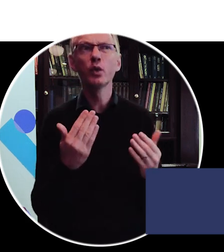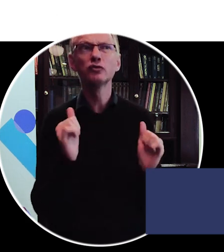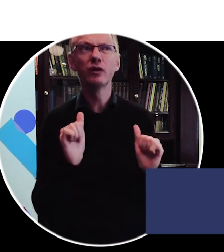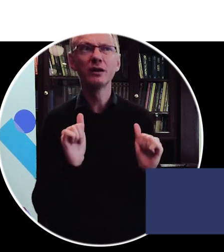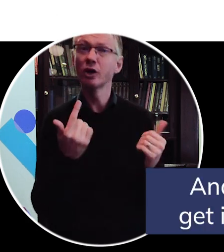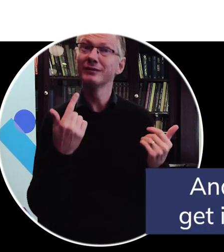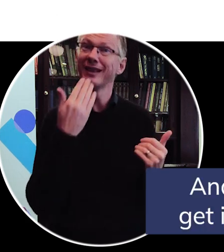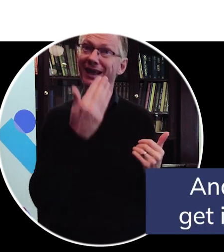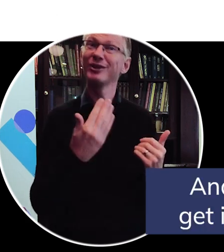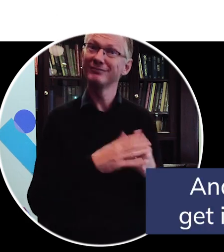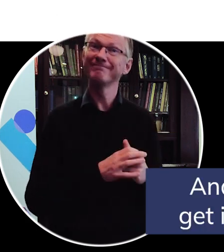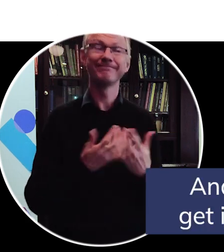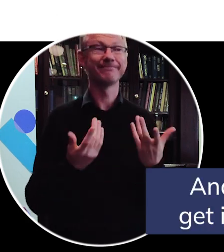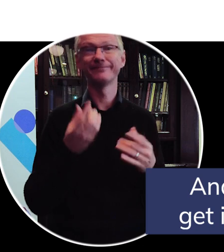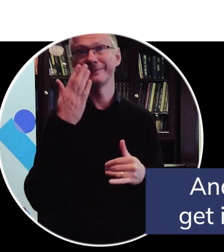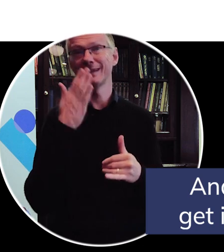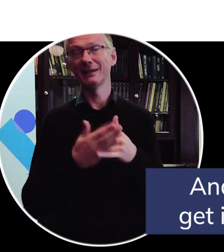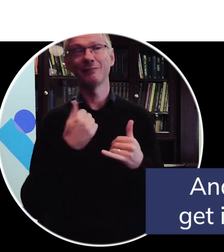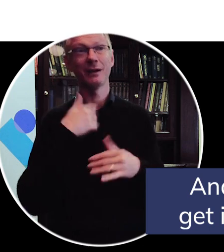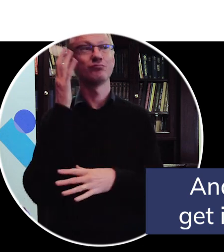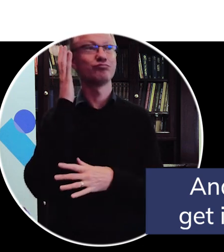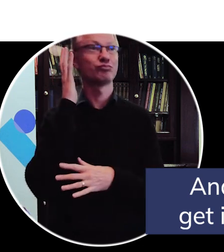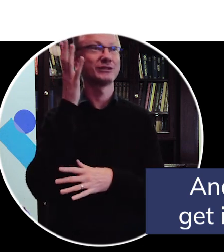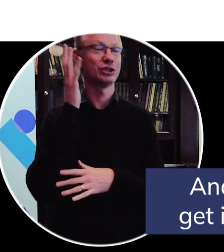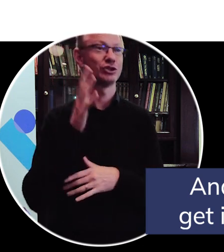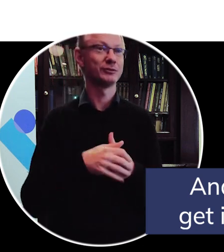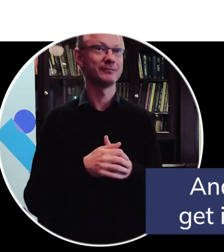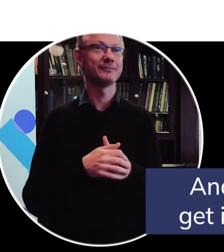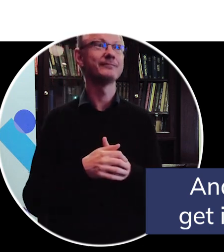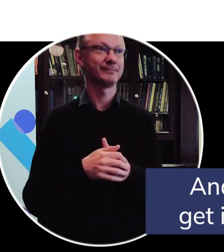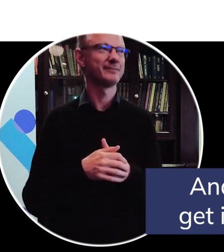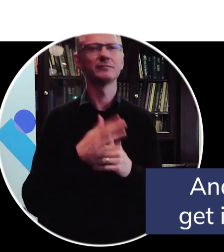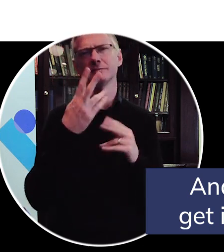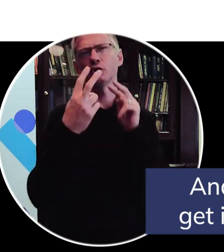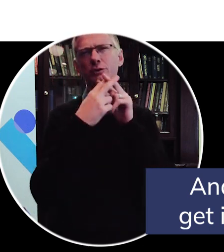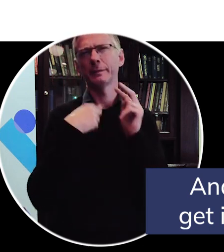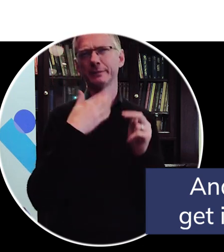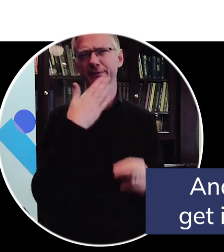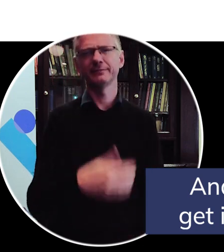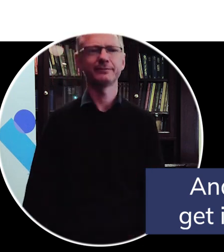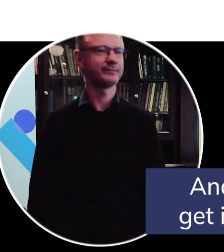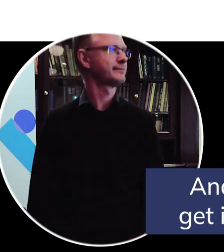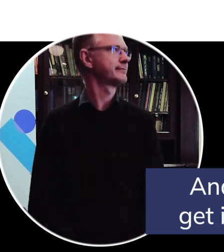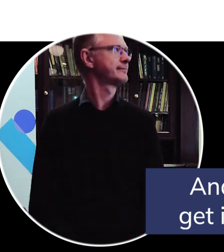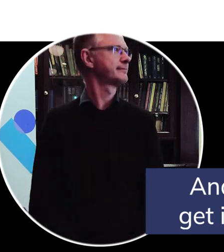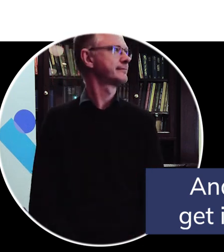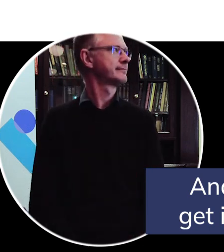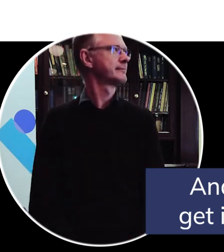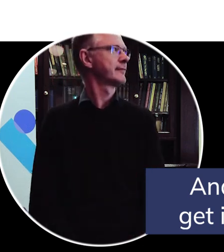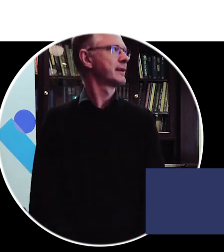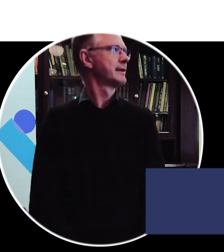will say thank you, and that is the end of my presentation. And yeah, do get in touch if you want more information. Thank you.